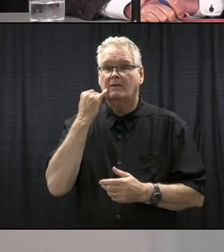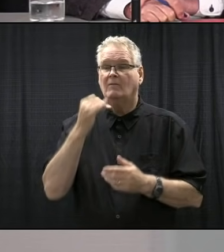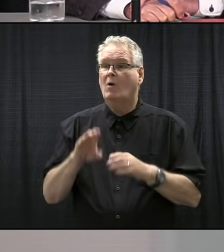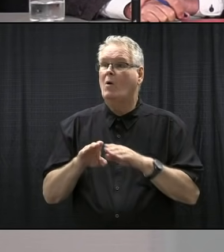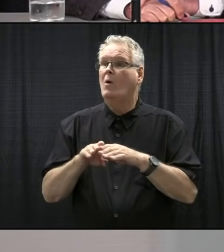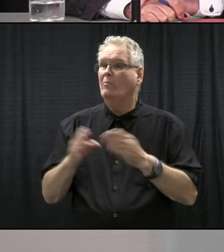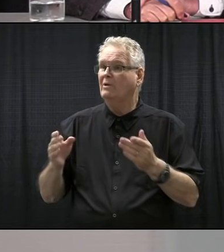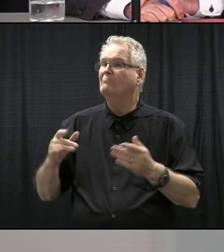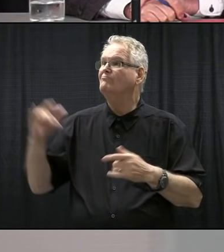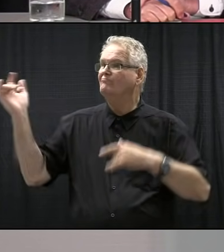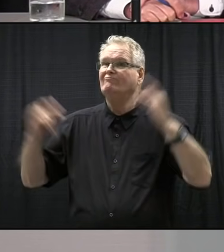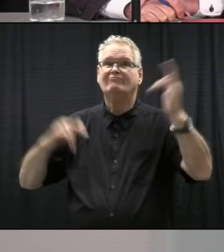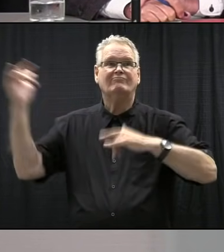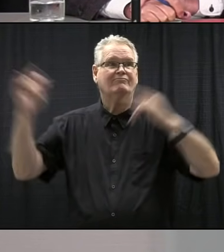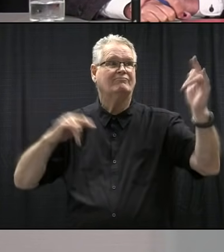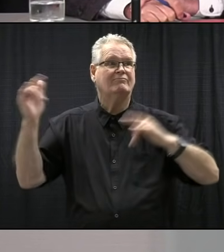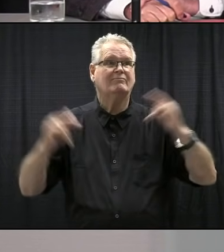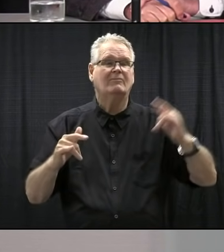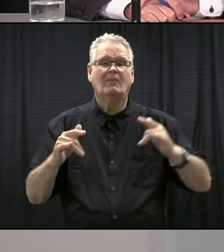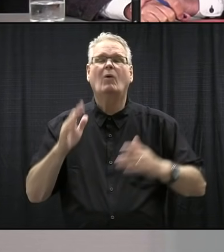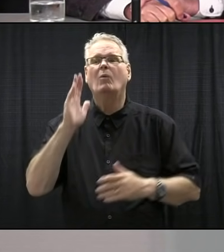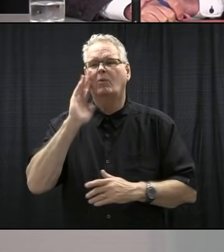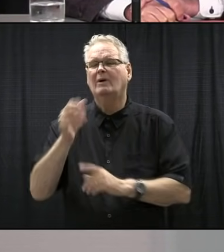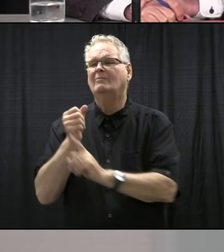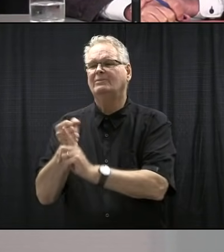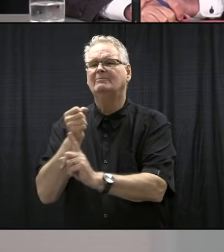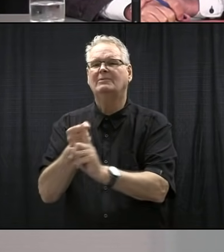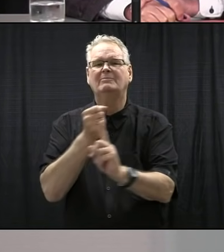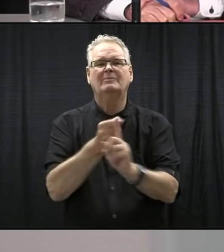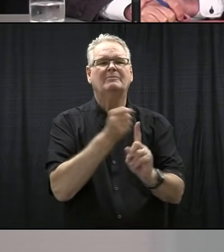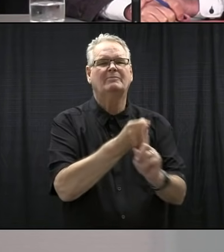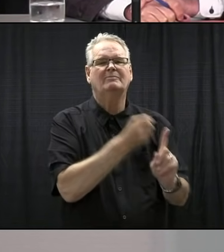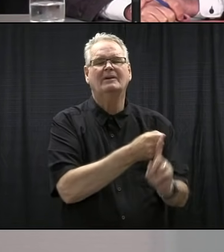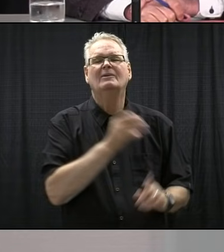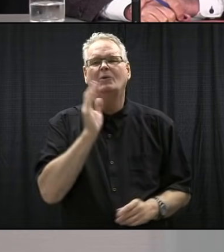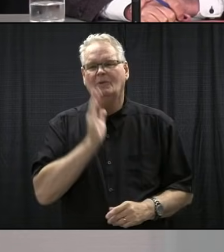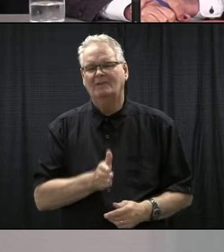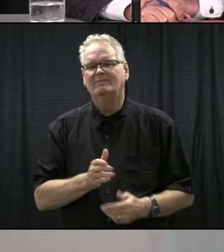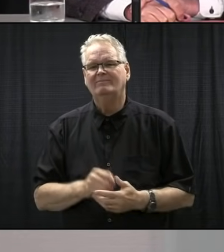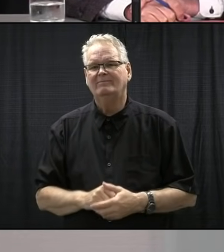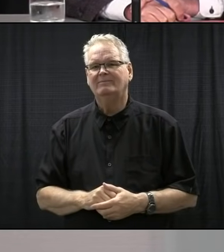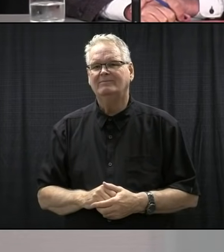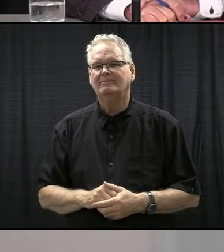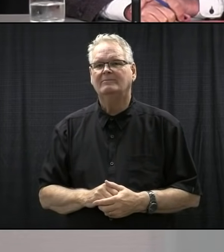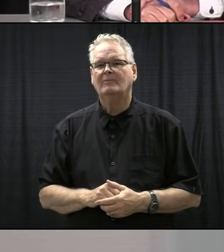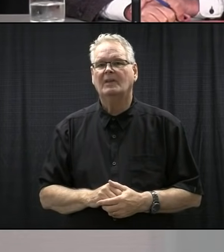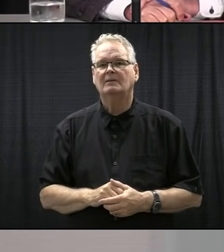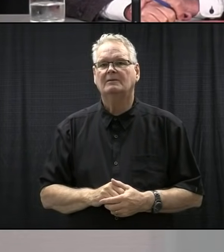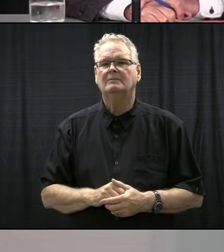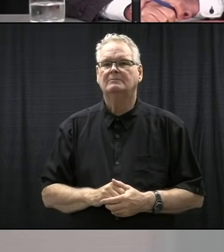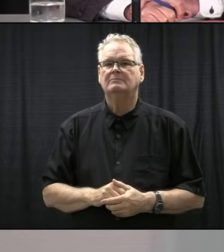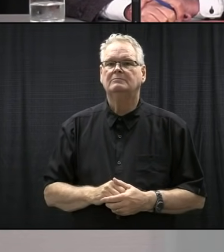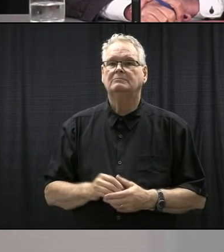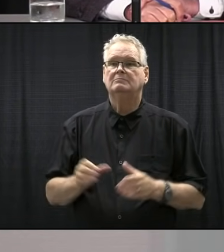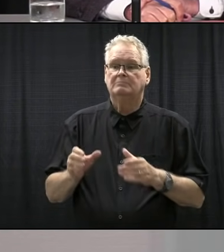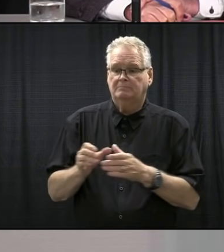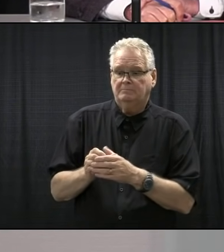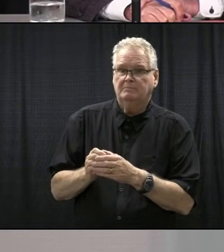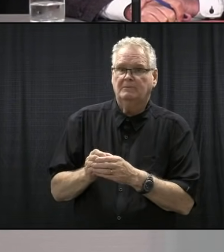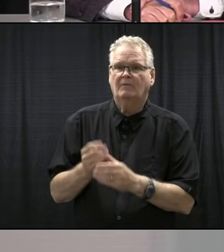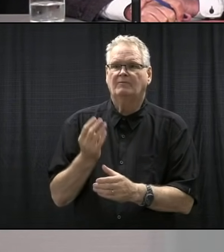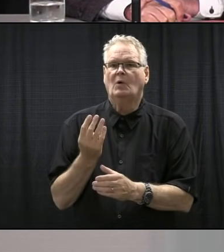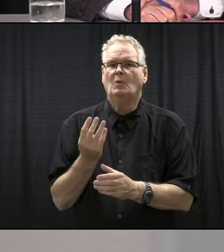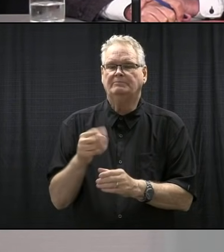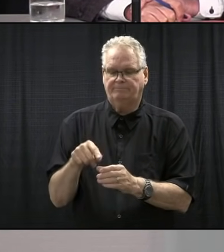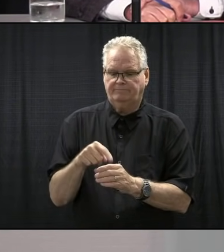4 cases in that cluster. There are, a fair number of contacts, so we expect to see more cases in those